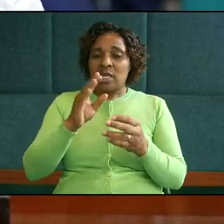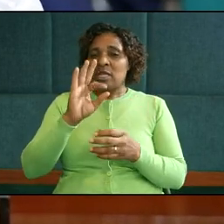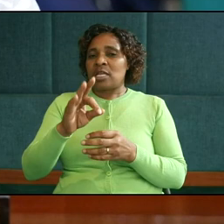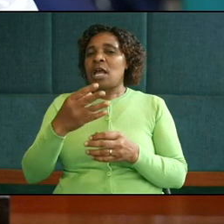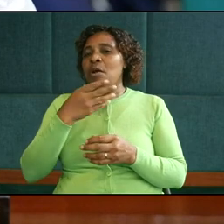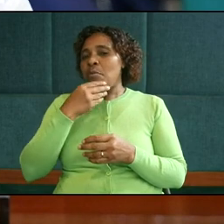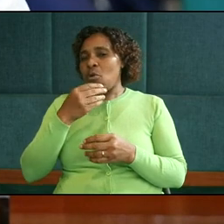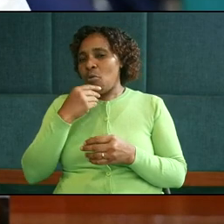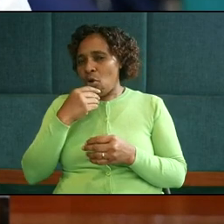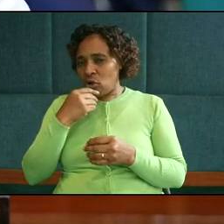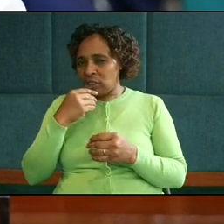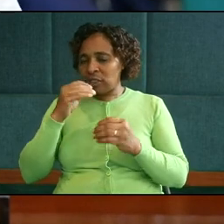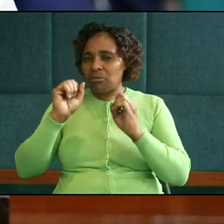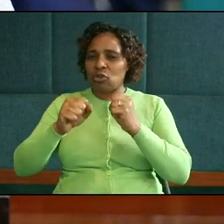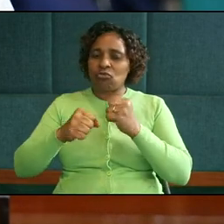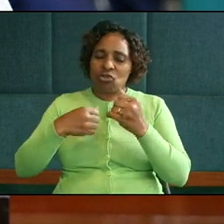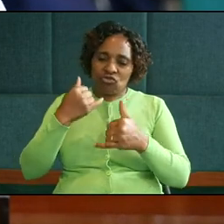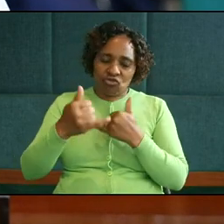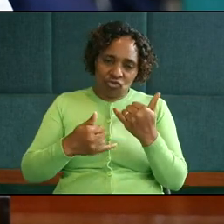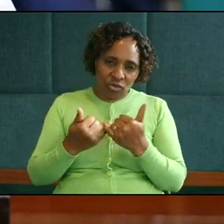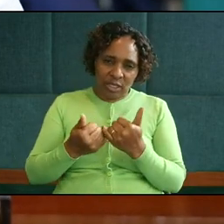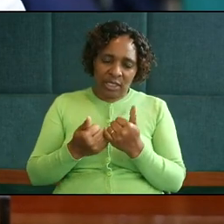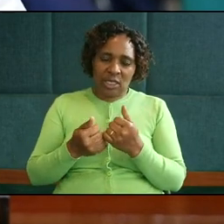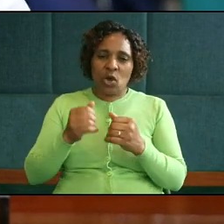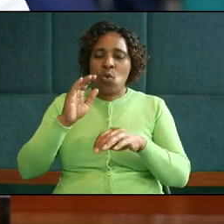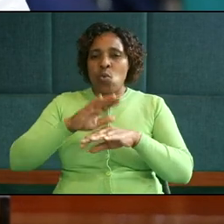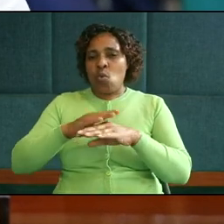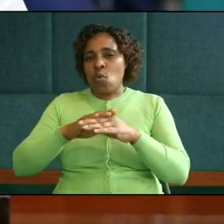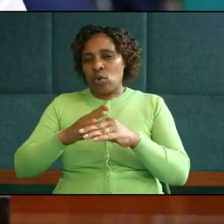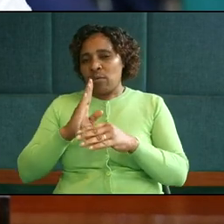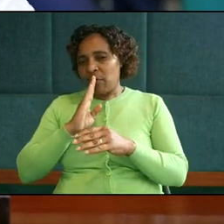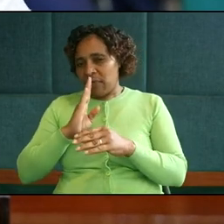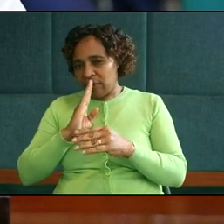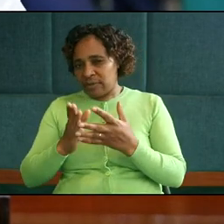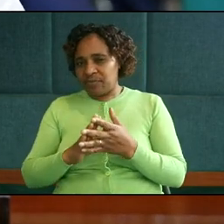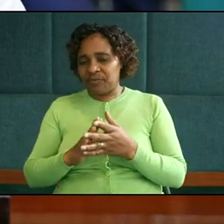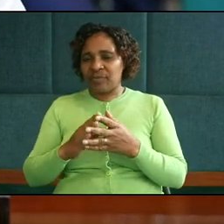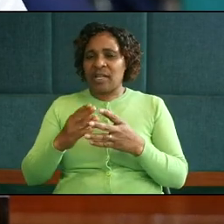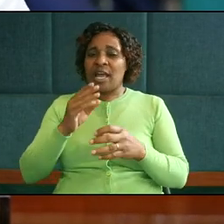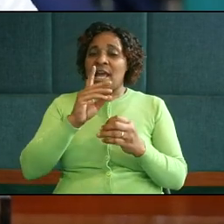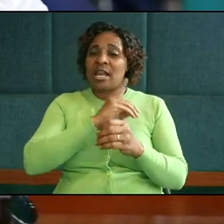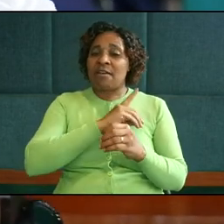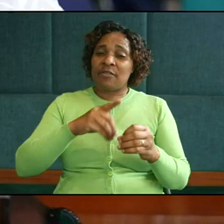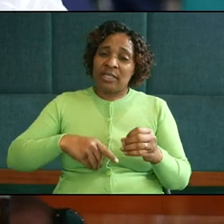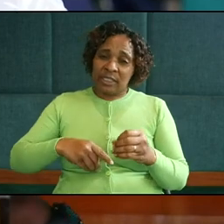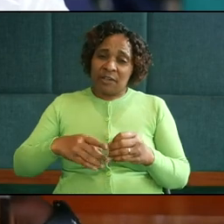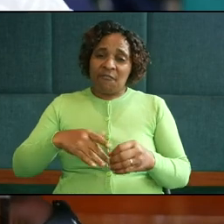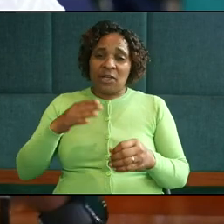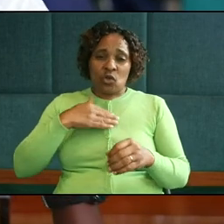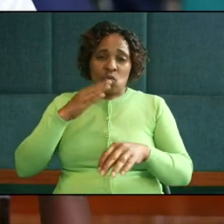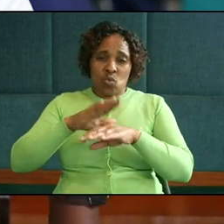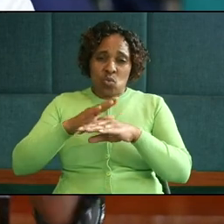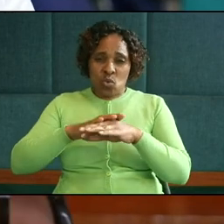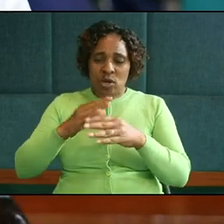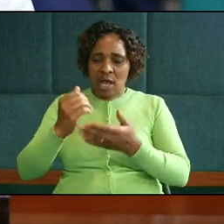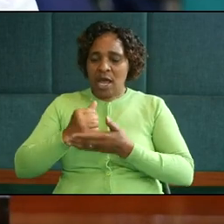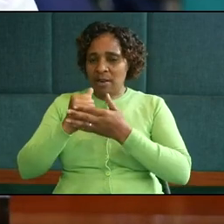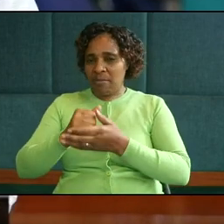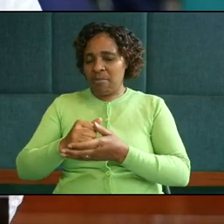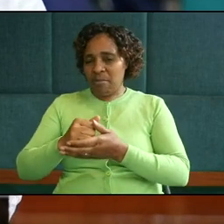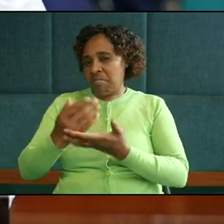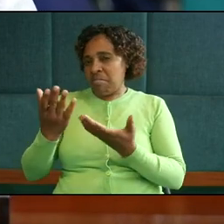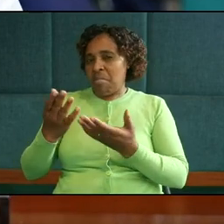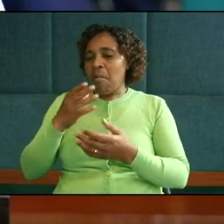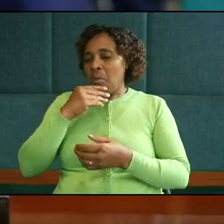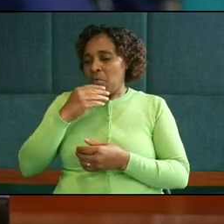boys nibbled on the delicious, chewy bread. It was a good breakfast. David felt good that he had been able to help the other boys. His own breakfast